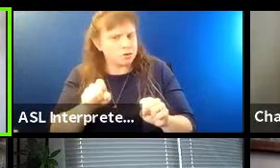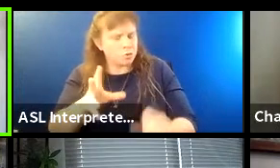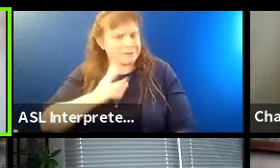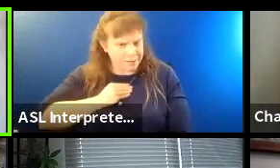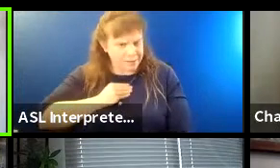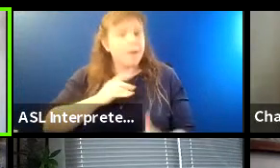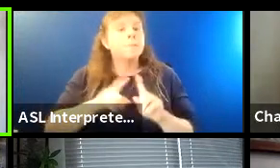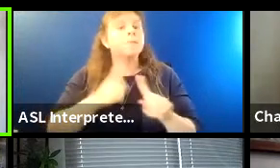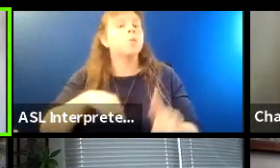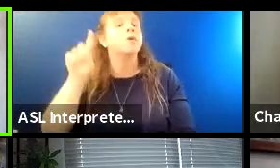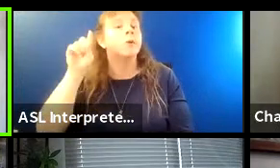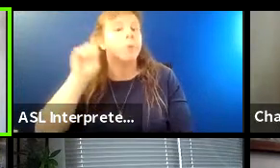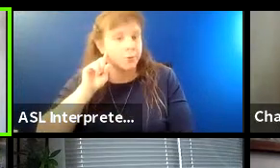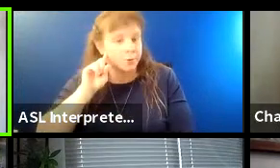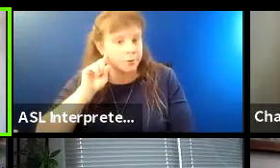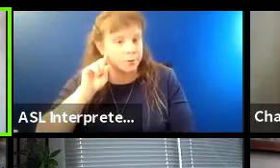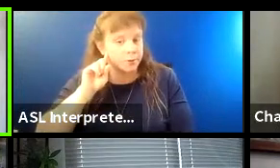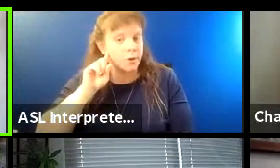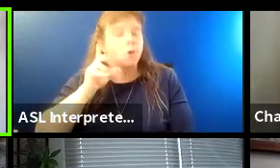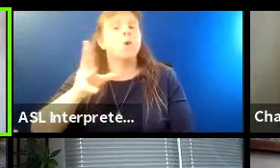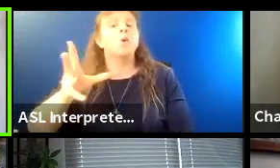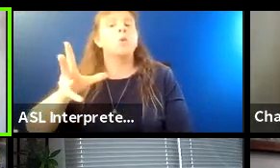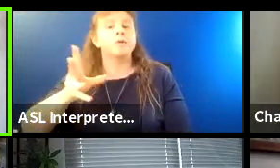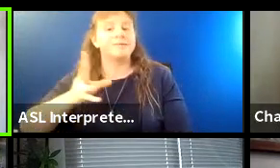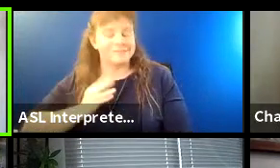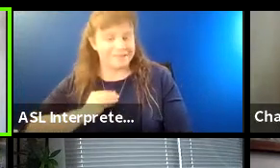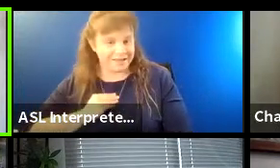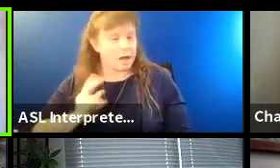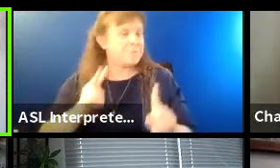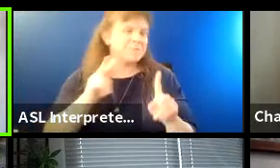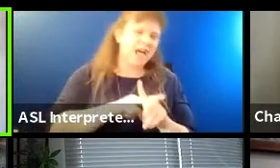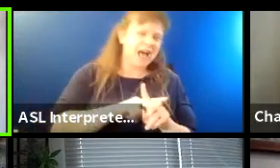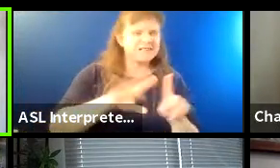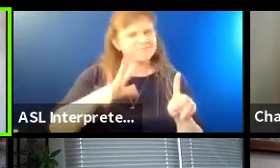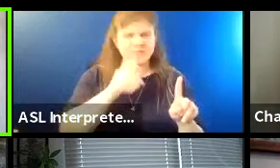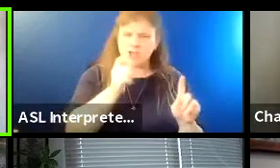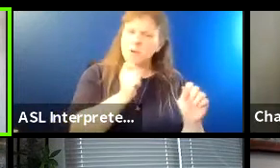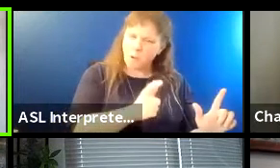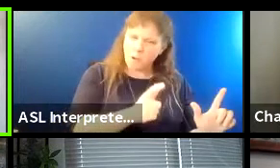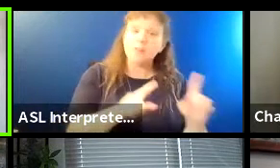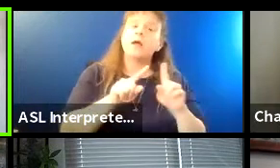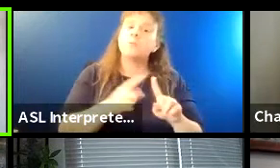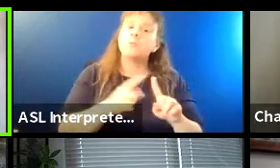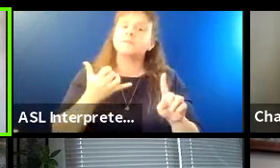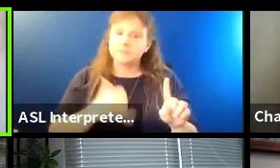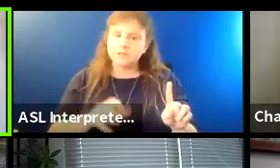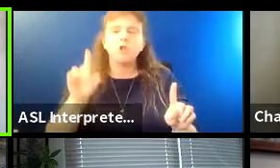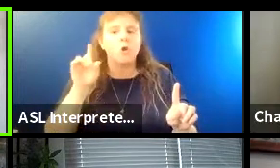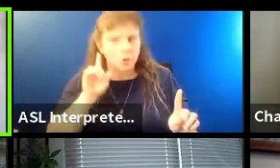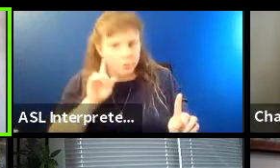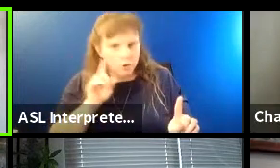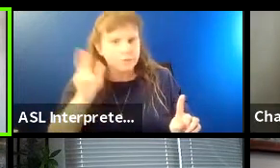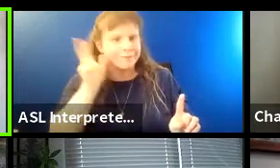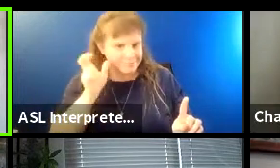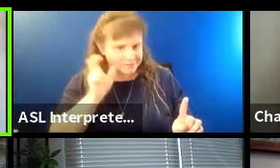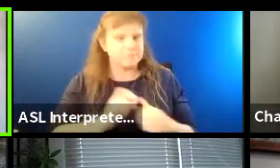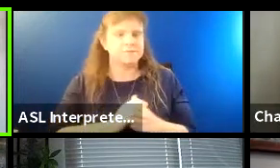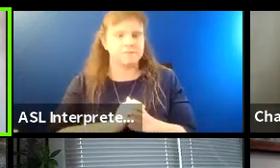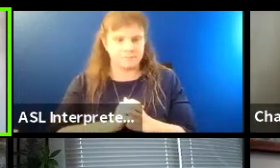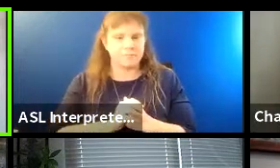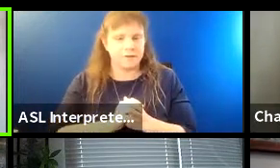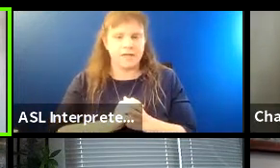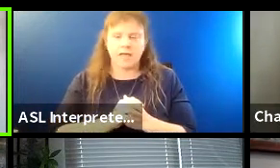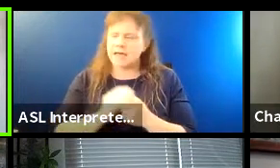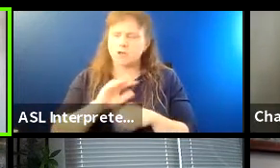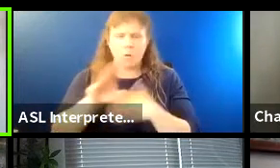it and we received it, and we are taking all of these things and